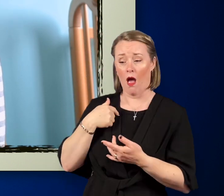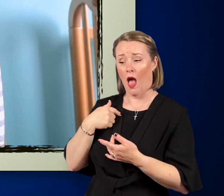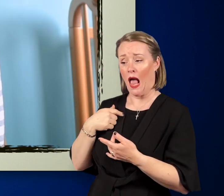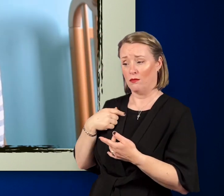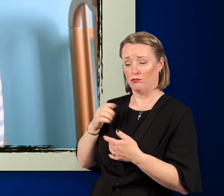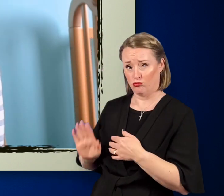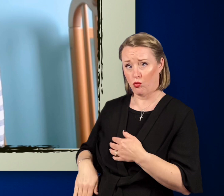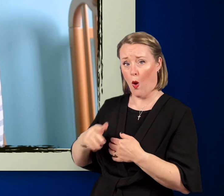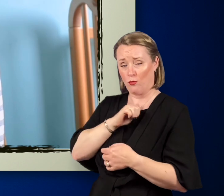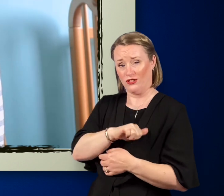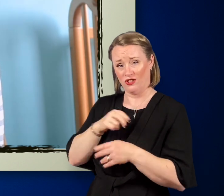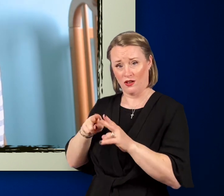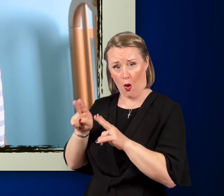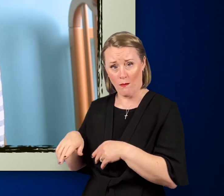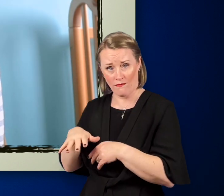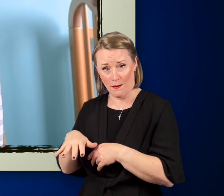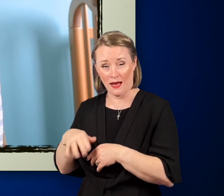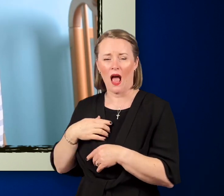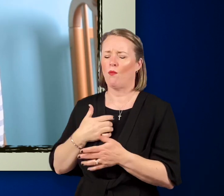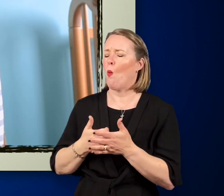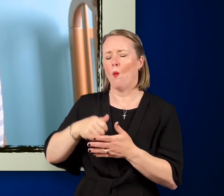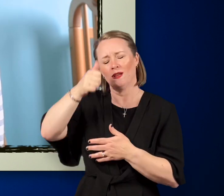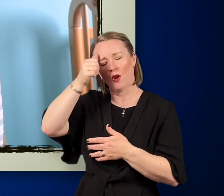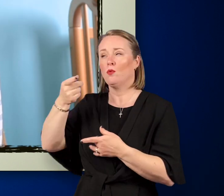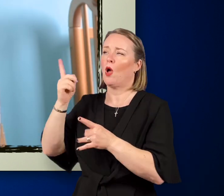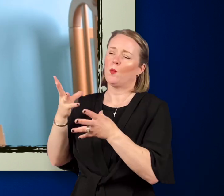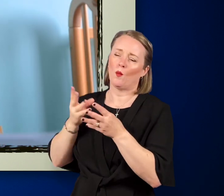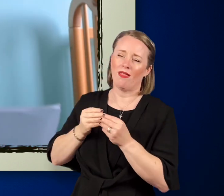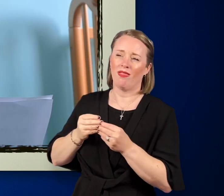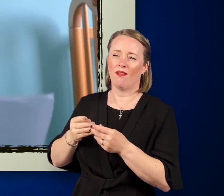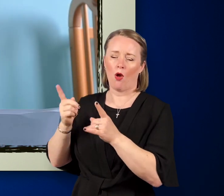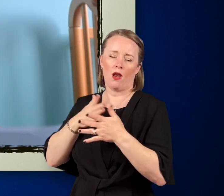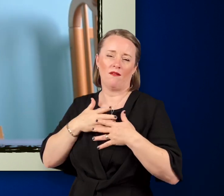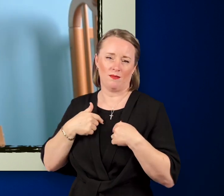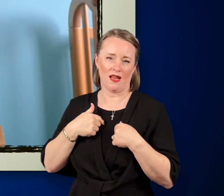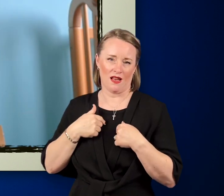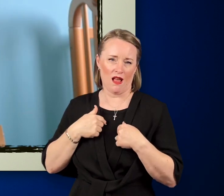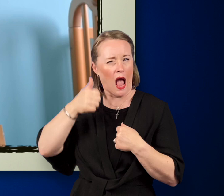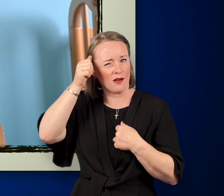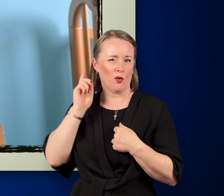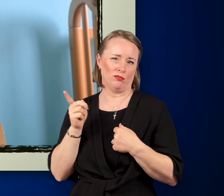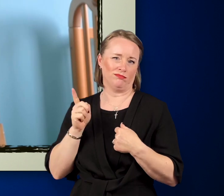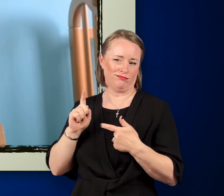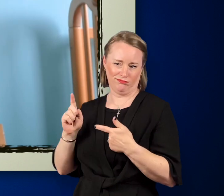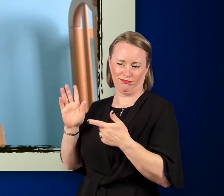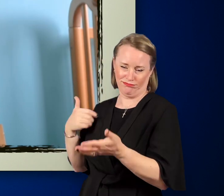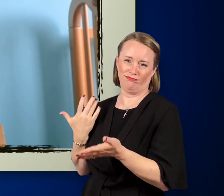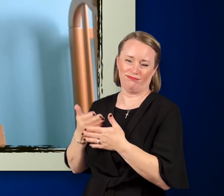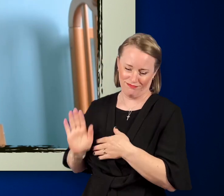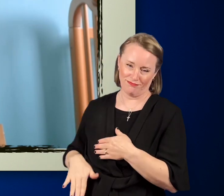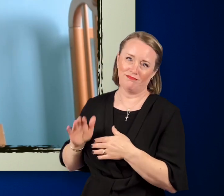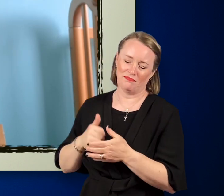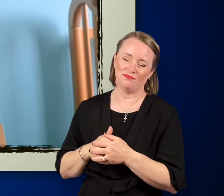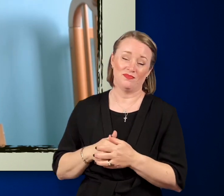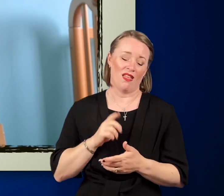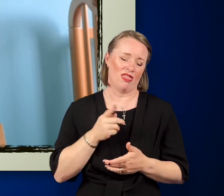known that God loves me, that God is there. I don't remember a time when I didn't know those things. And that's what I've always